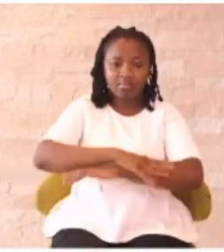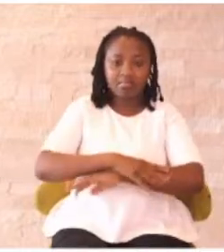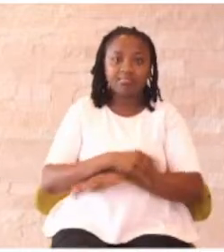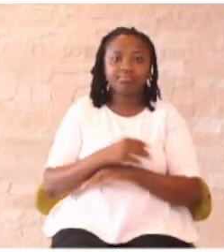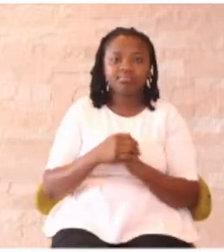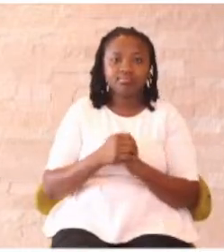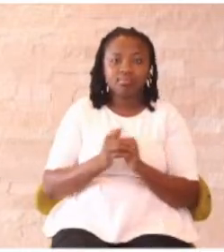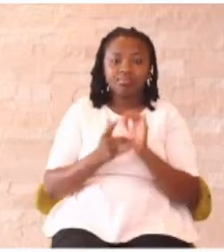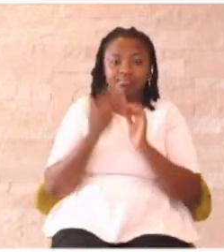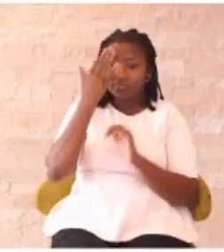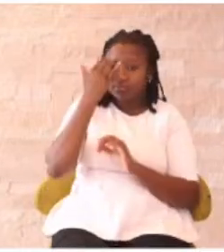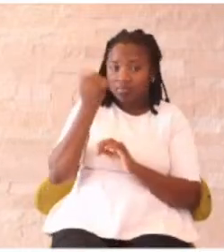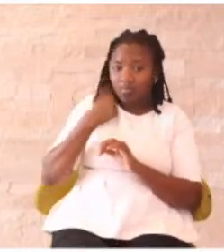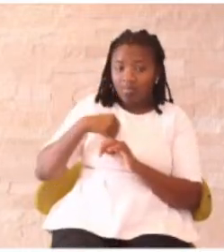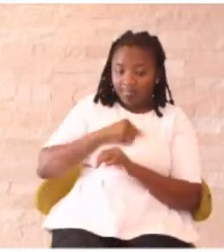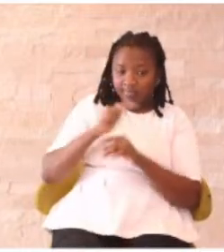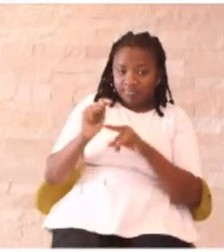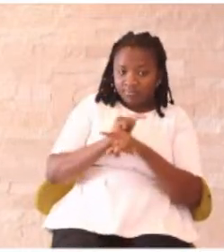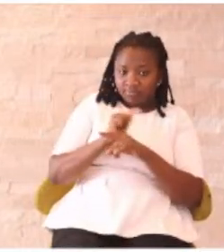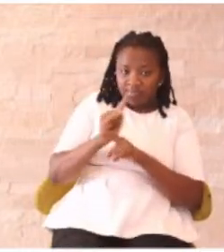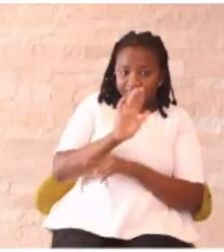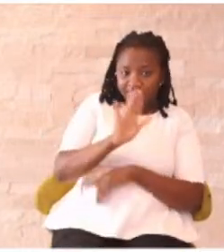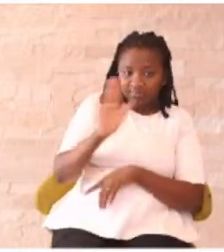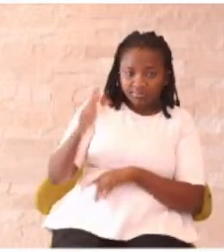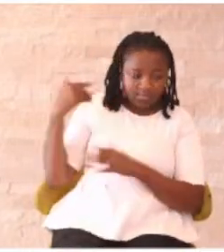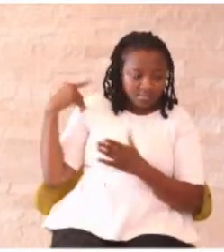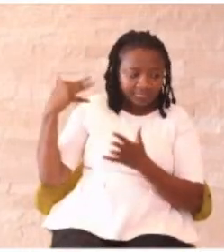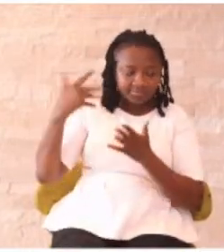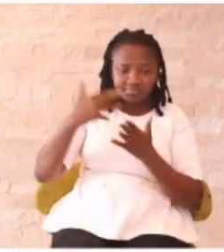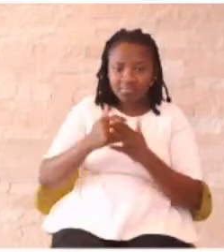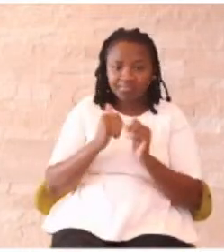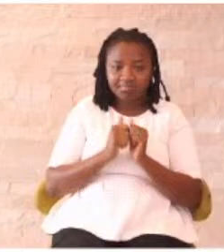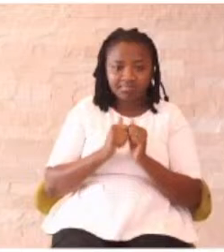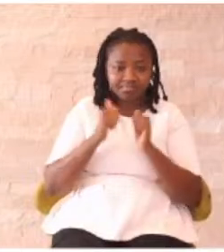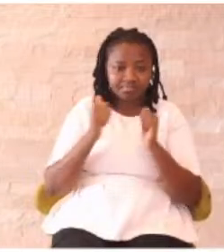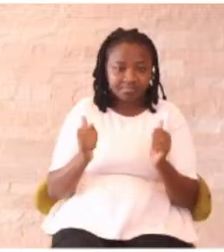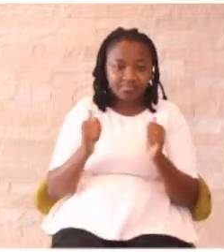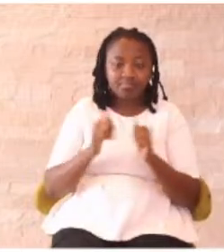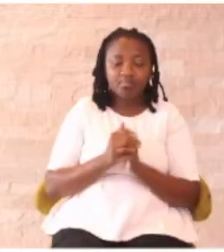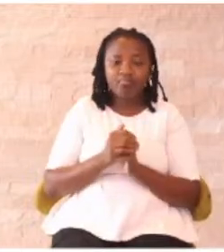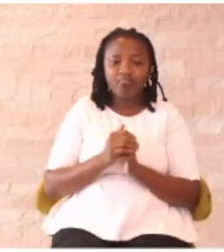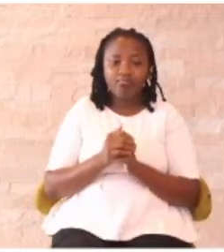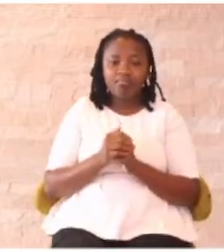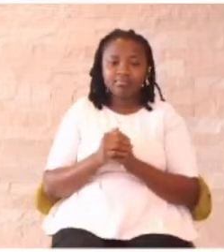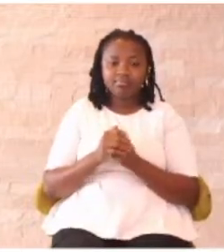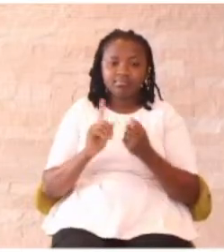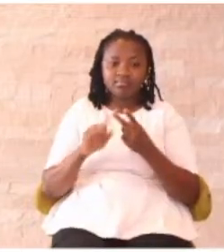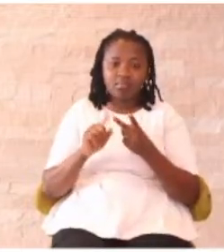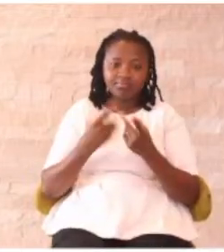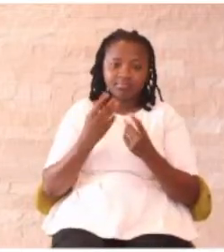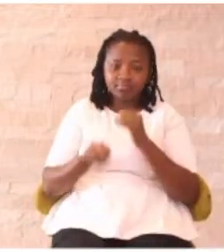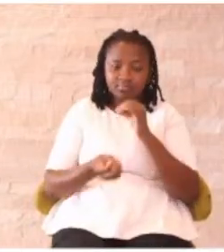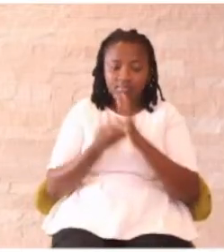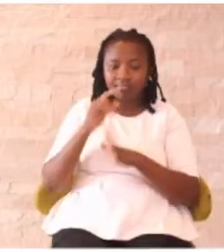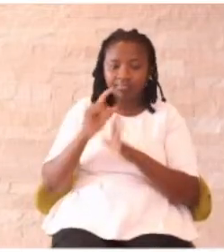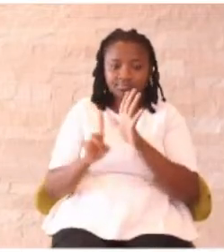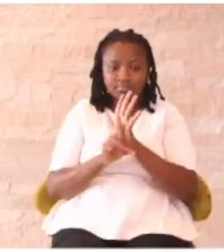based on the trainings we have been conducting on them engaging in crafting gender responsive